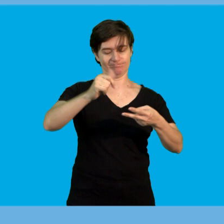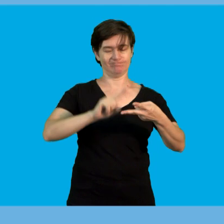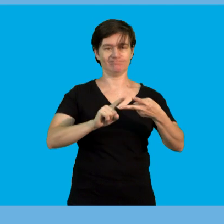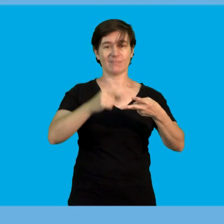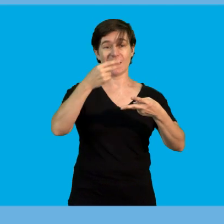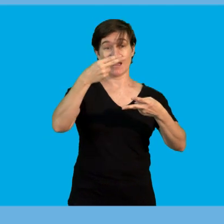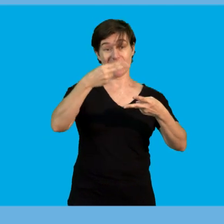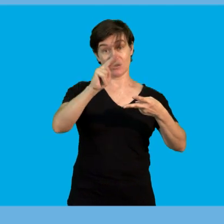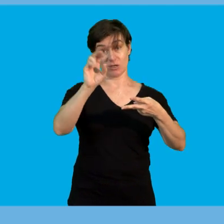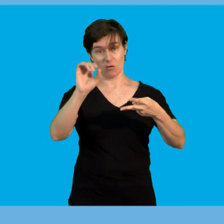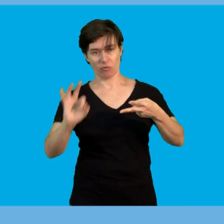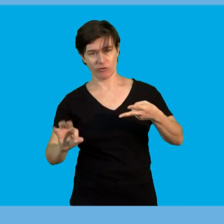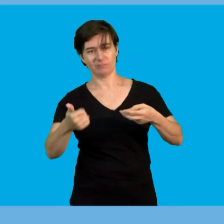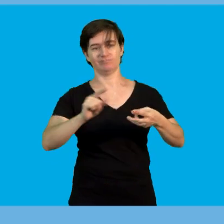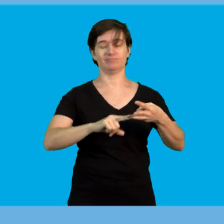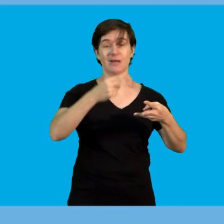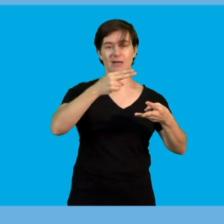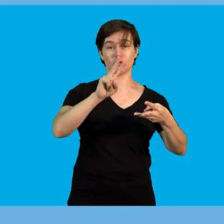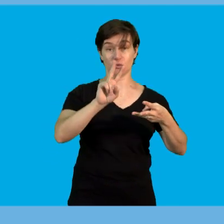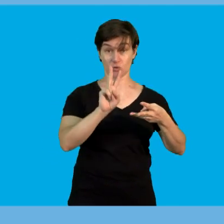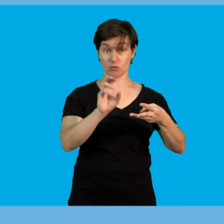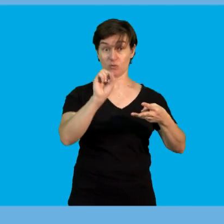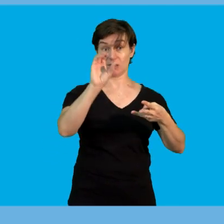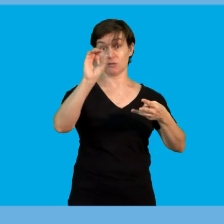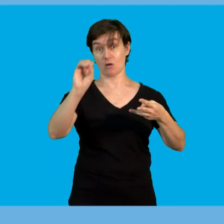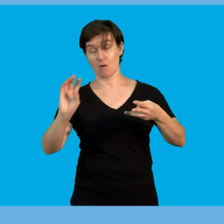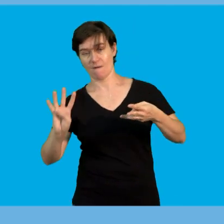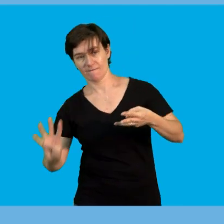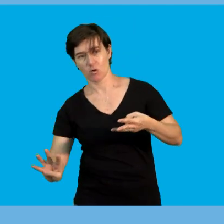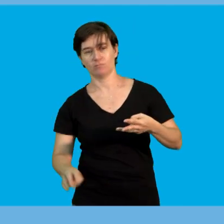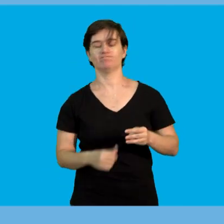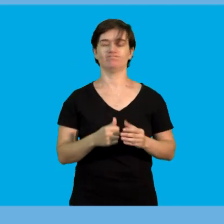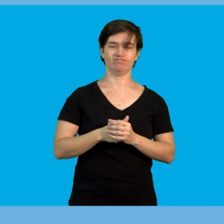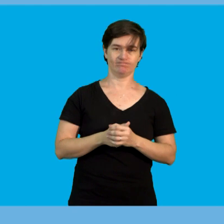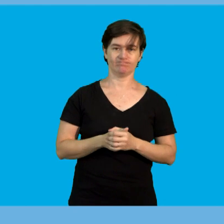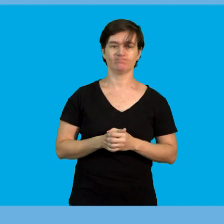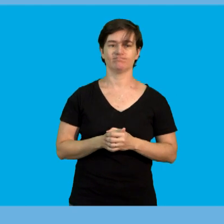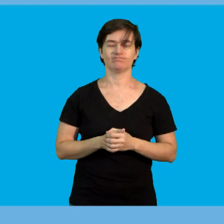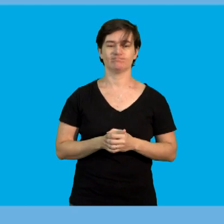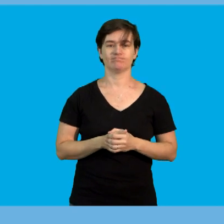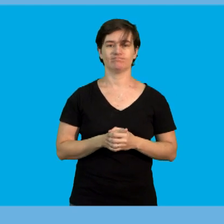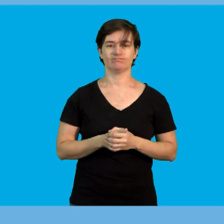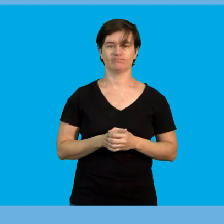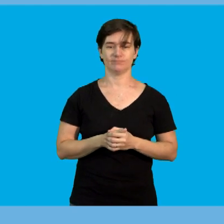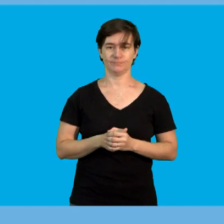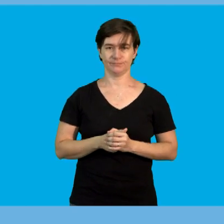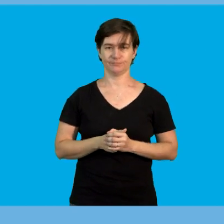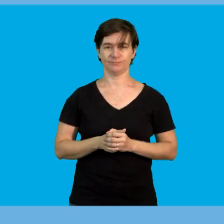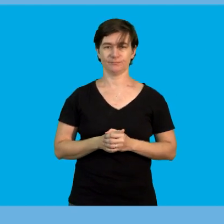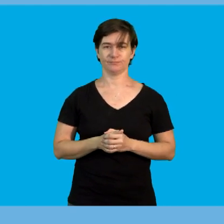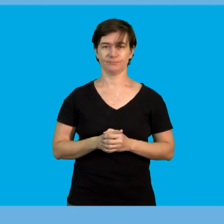our HNO3, and our H2SO4, hydrochloric acid, nitric acid, and then we also have